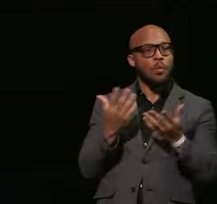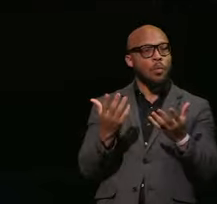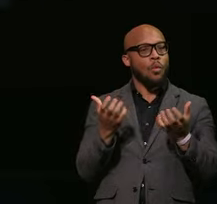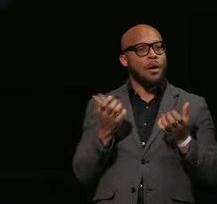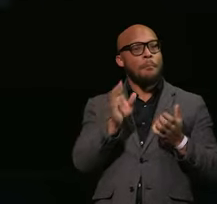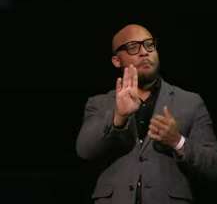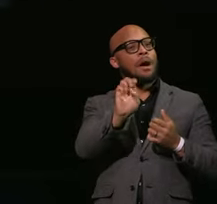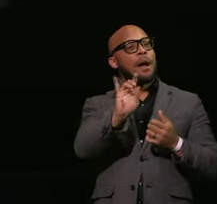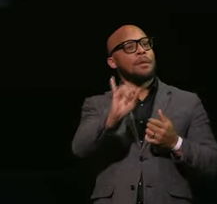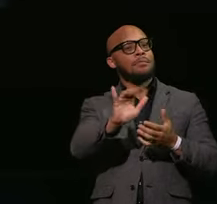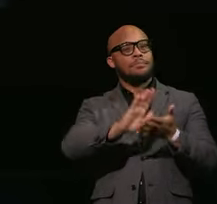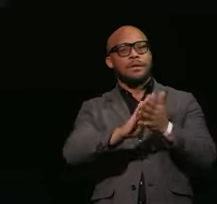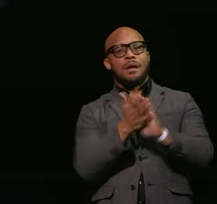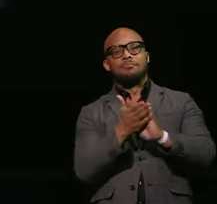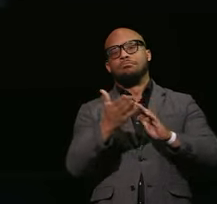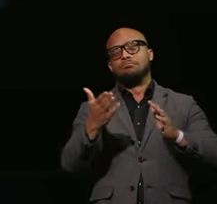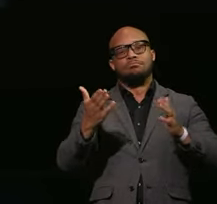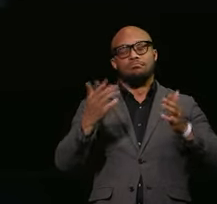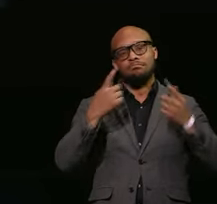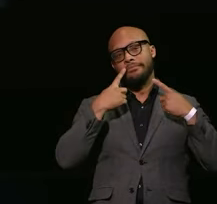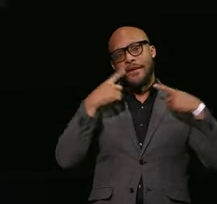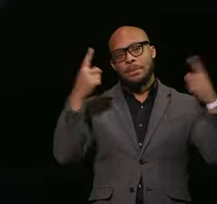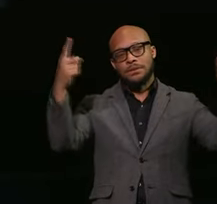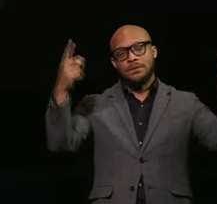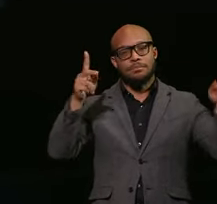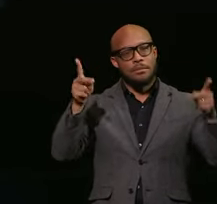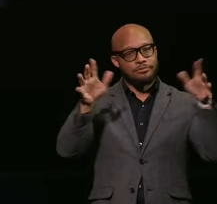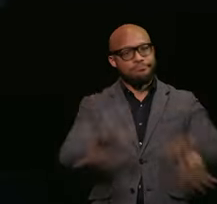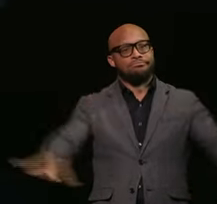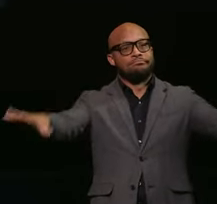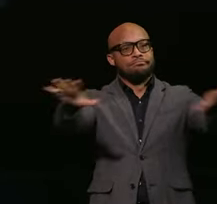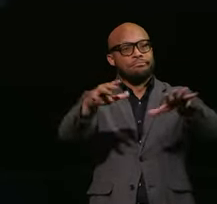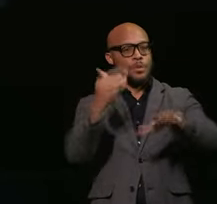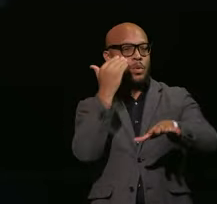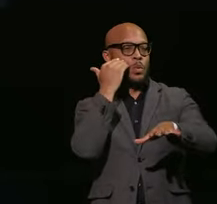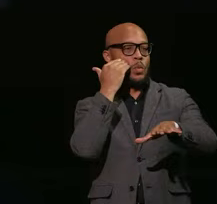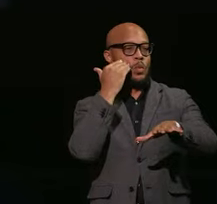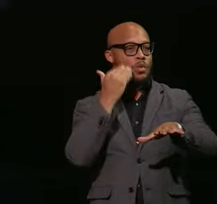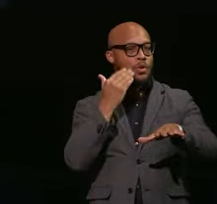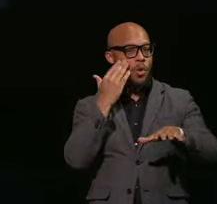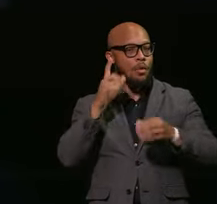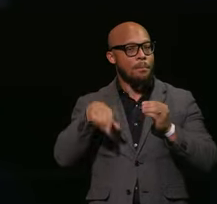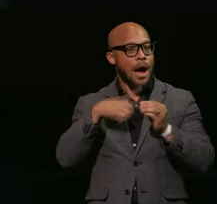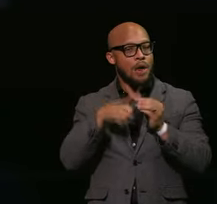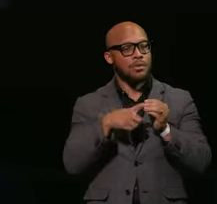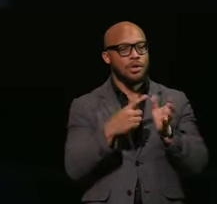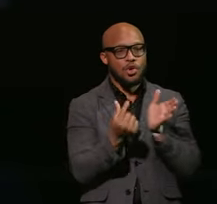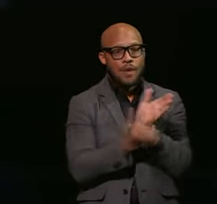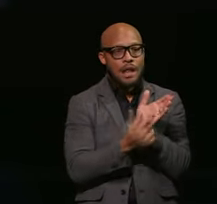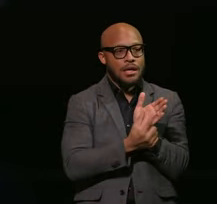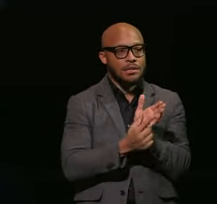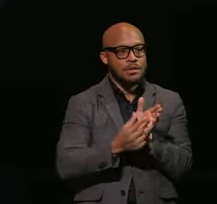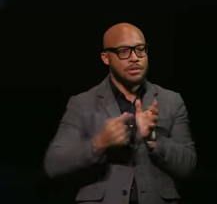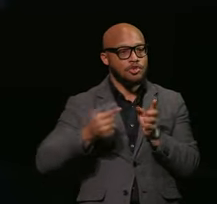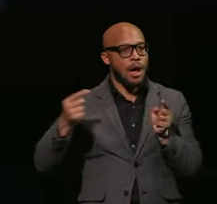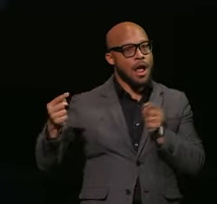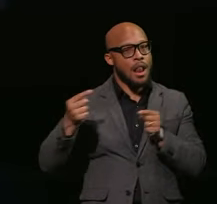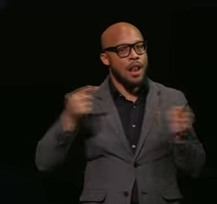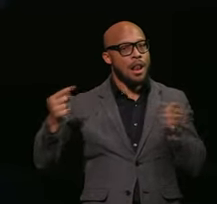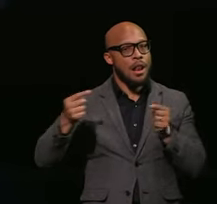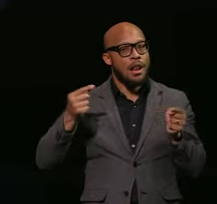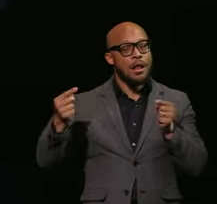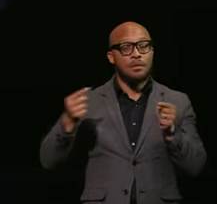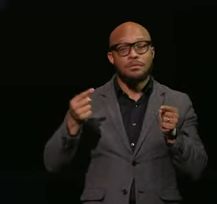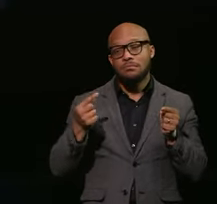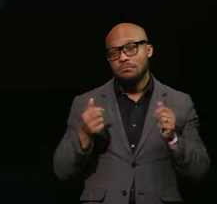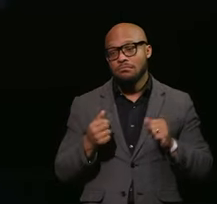make him and the struggle of Uganda globally known. And you know, I think what became very clear quickly was